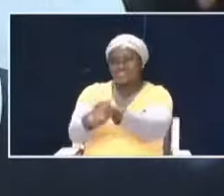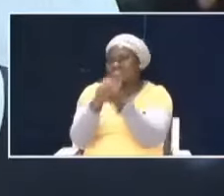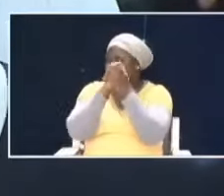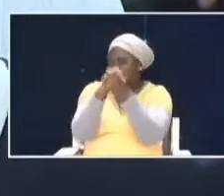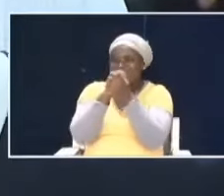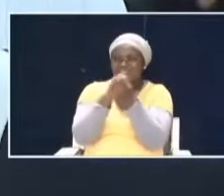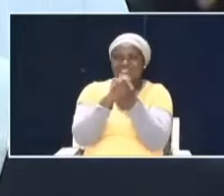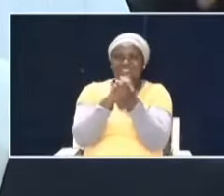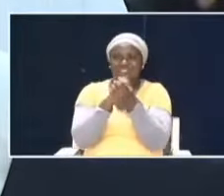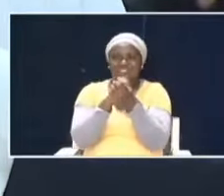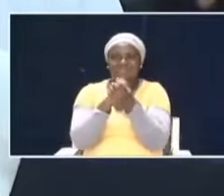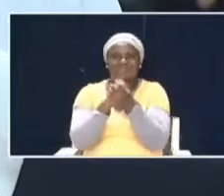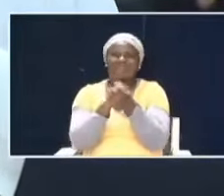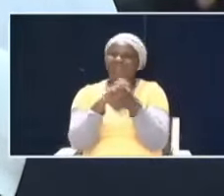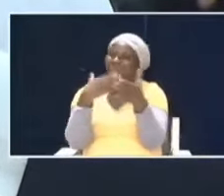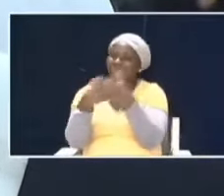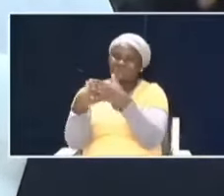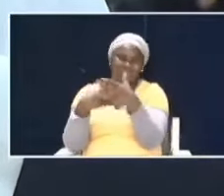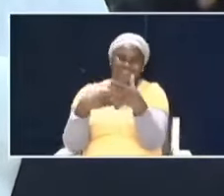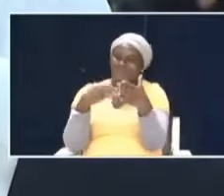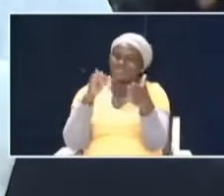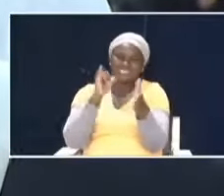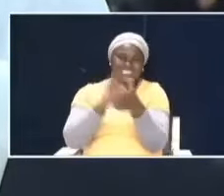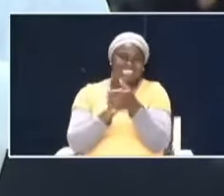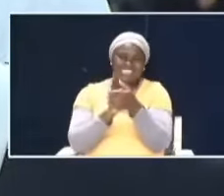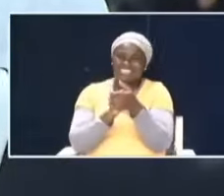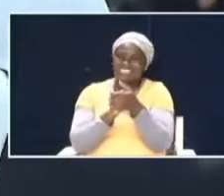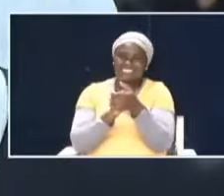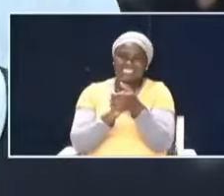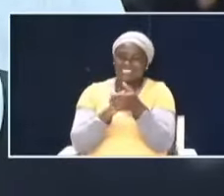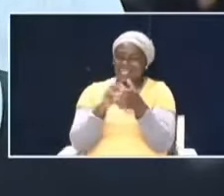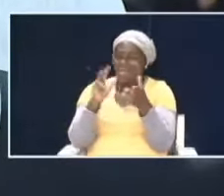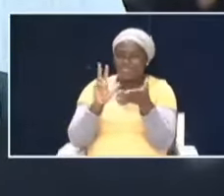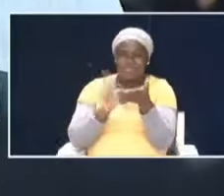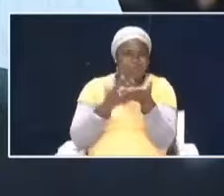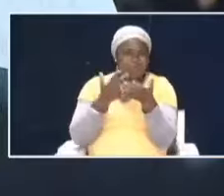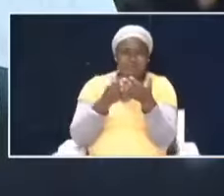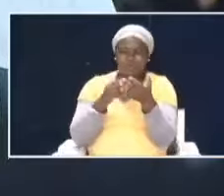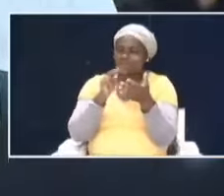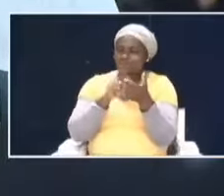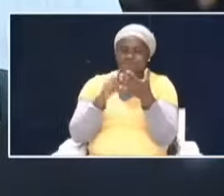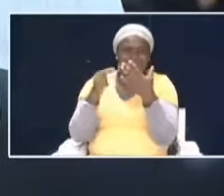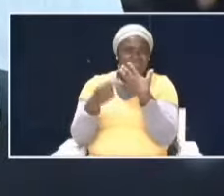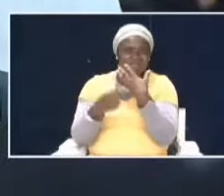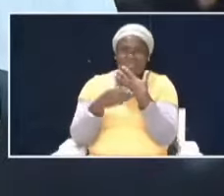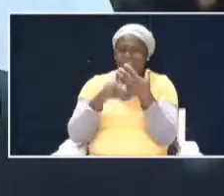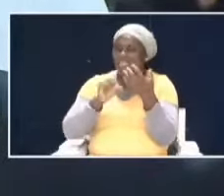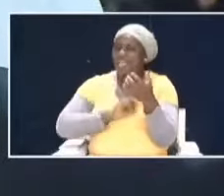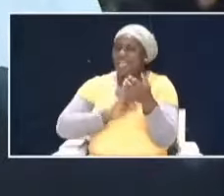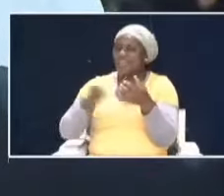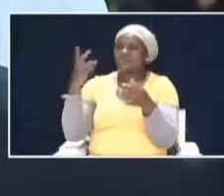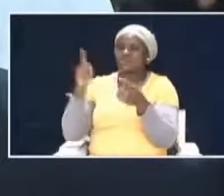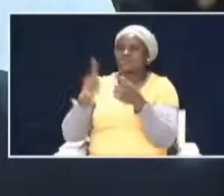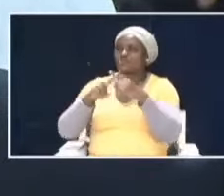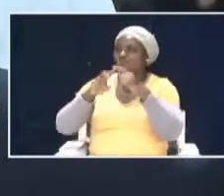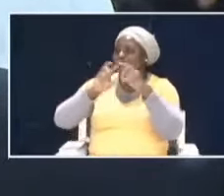congratulations. Before that 3rd of November, I was to undergo a